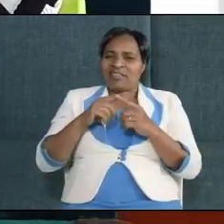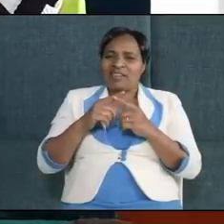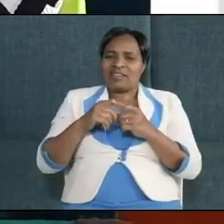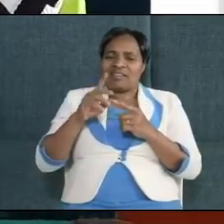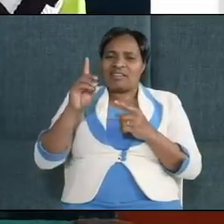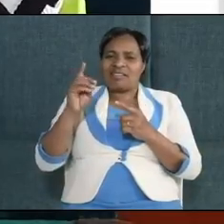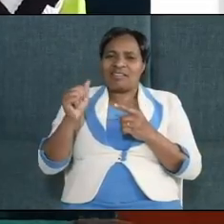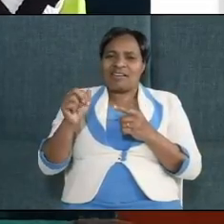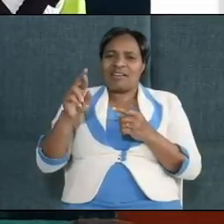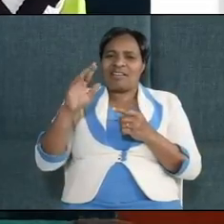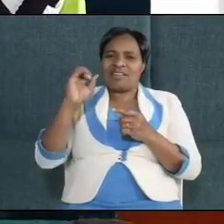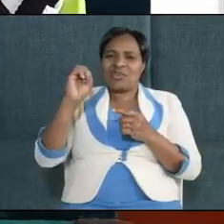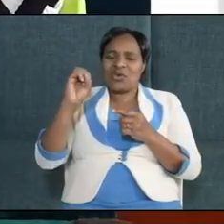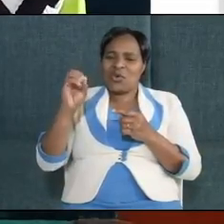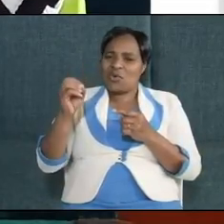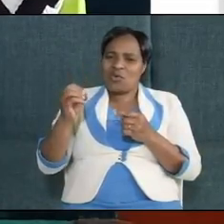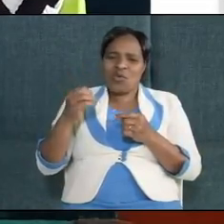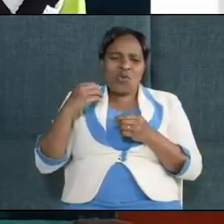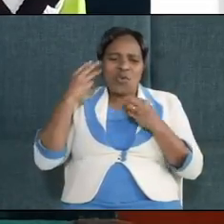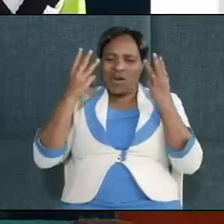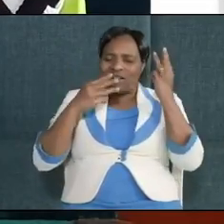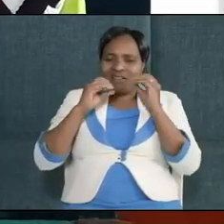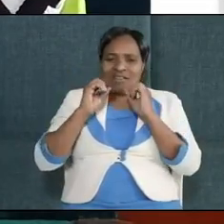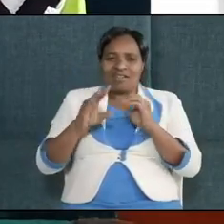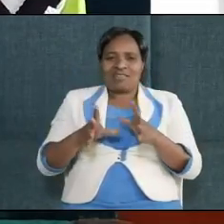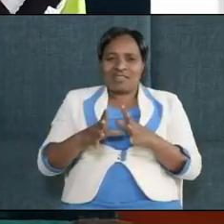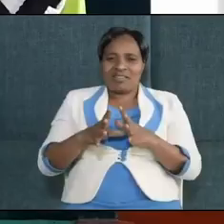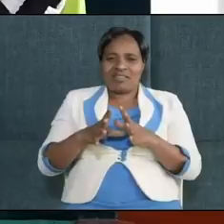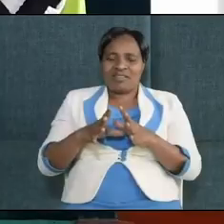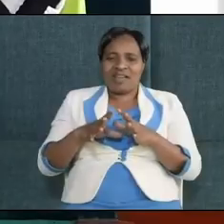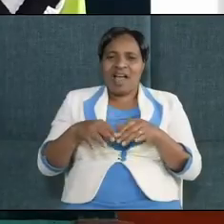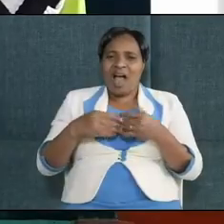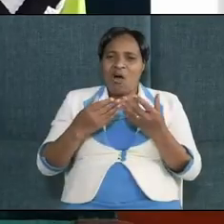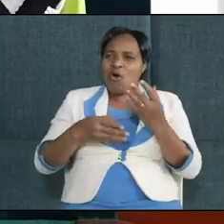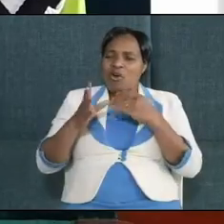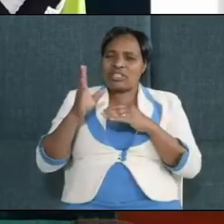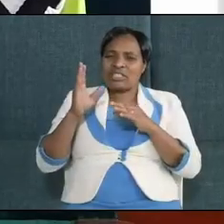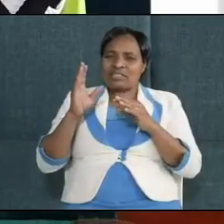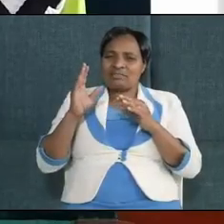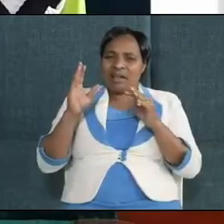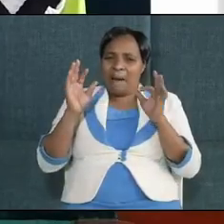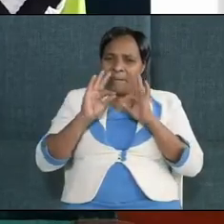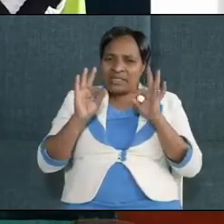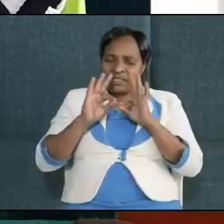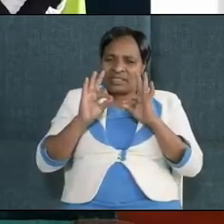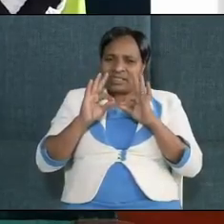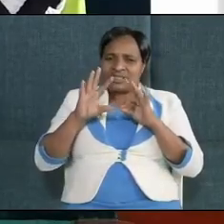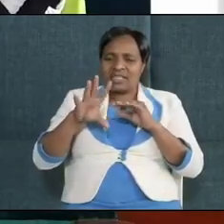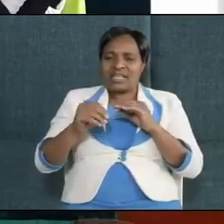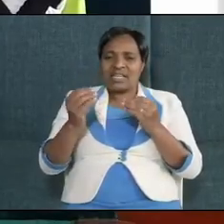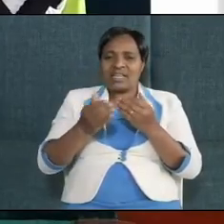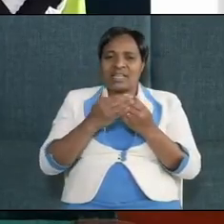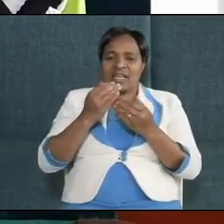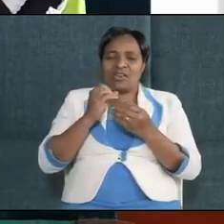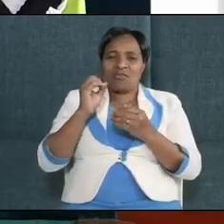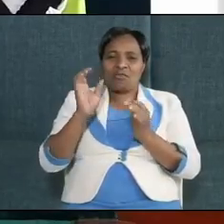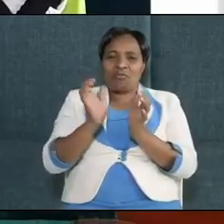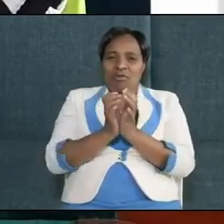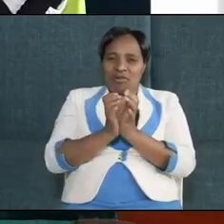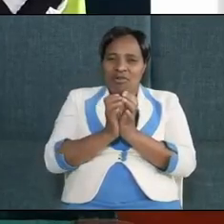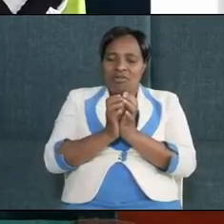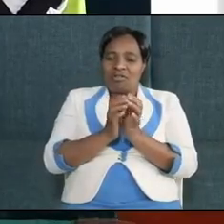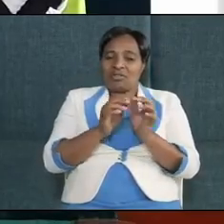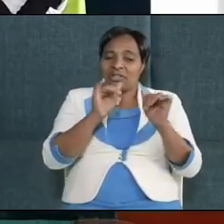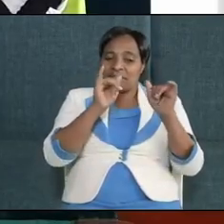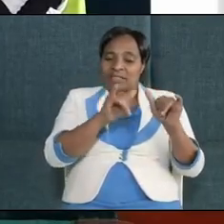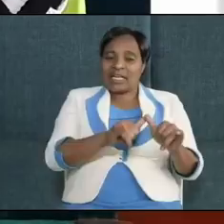not even, he was not even bothered. But can you see how God is amazing? He was really taking care of Paul. So Paul stayed in